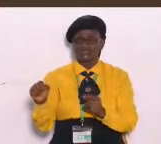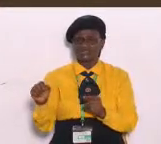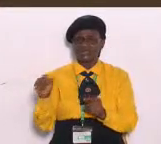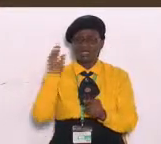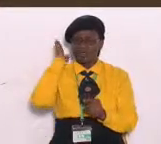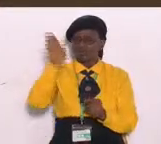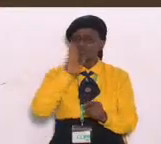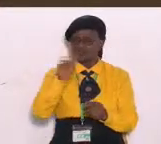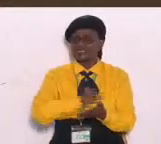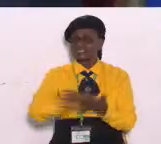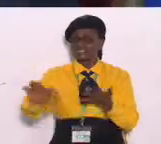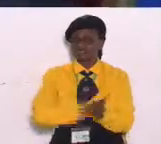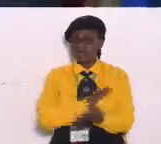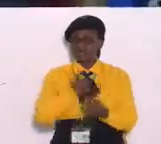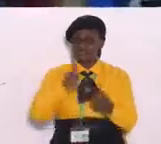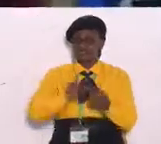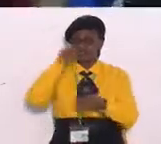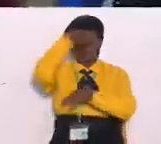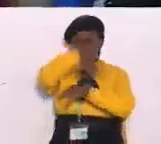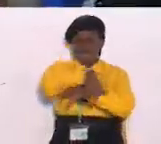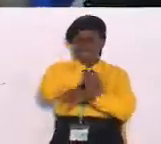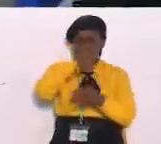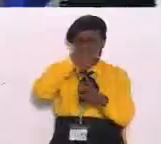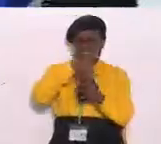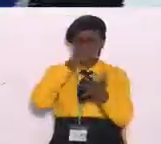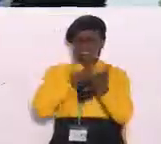will be destroyed tonight.